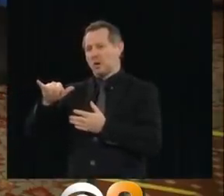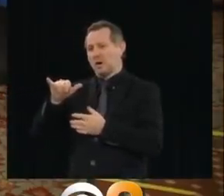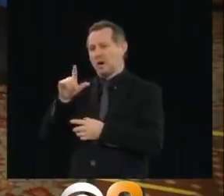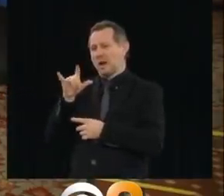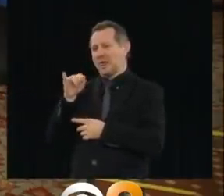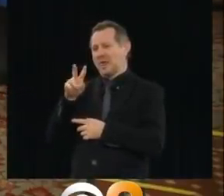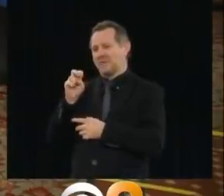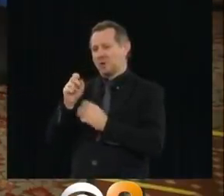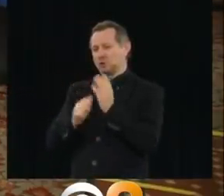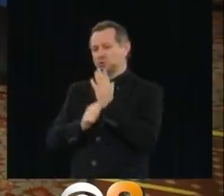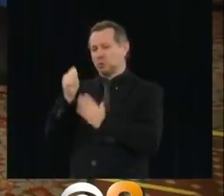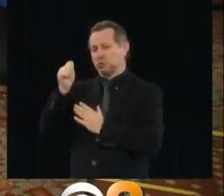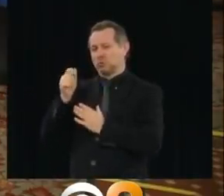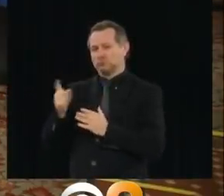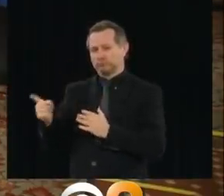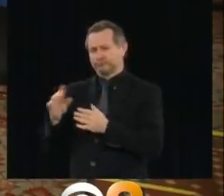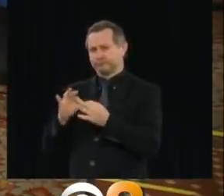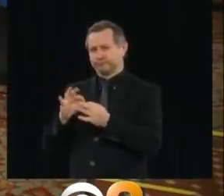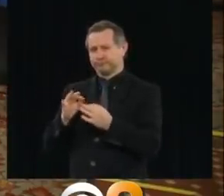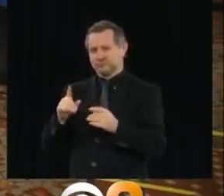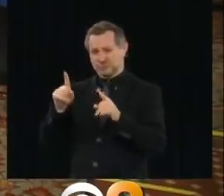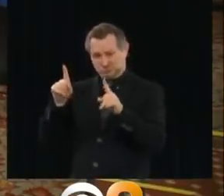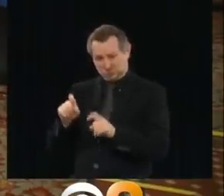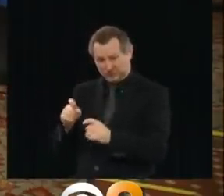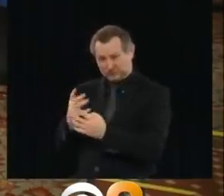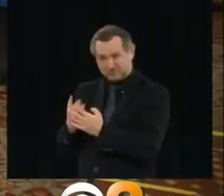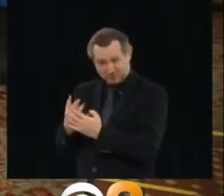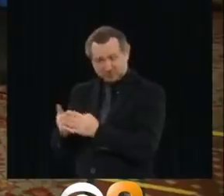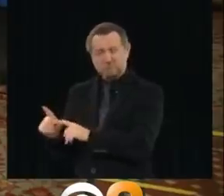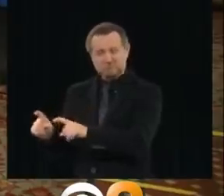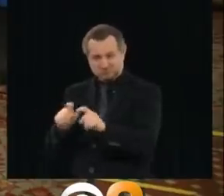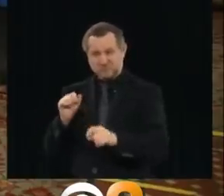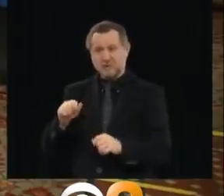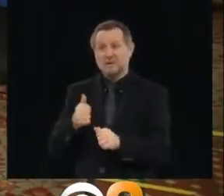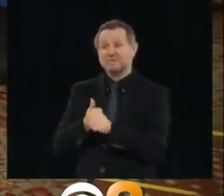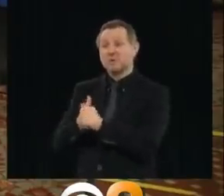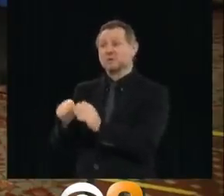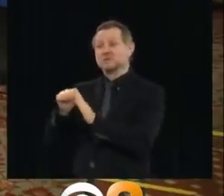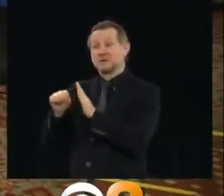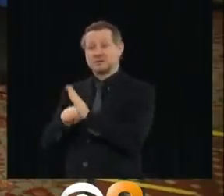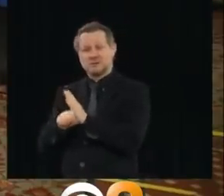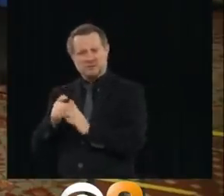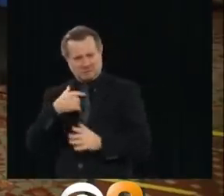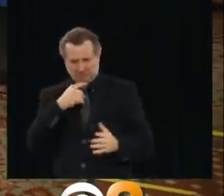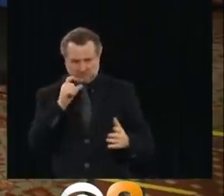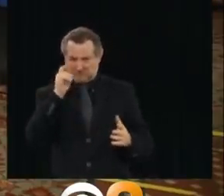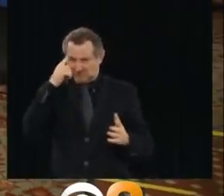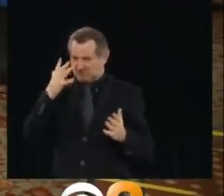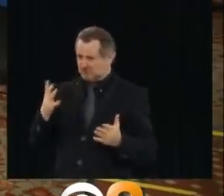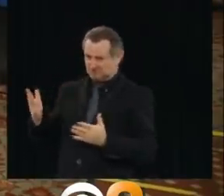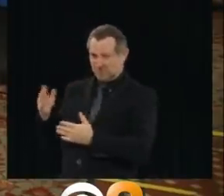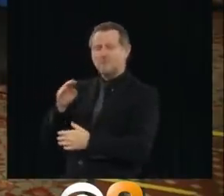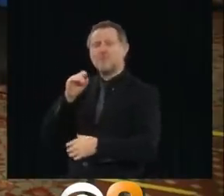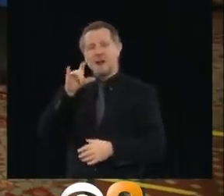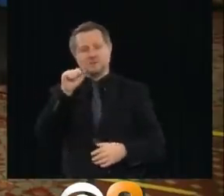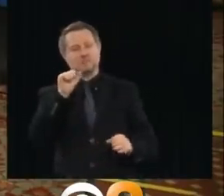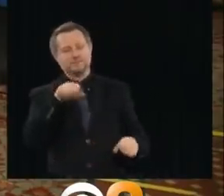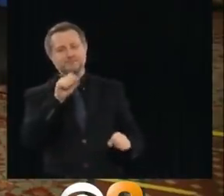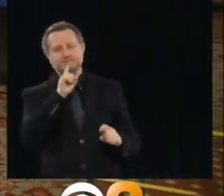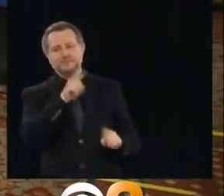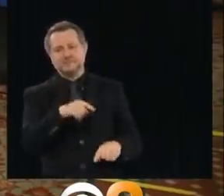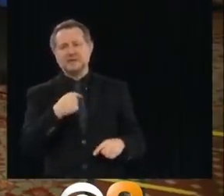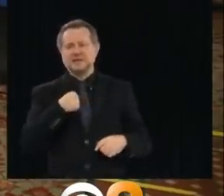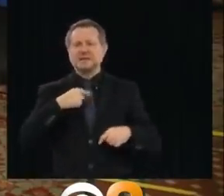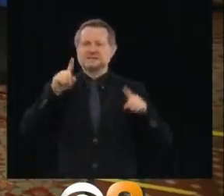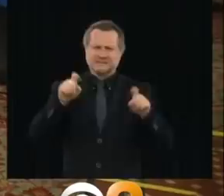prisons? That's according to state data. I don't know. Do you know? And the general We test prisoners the same criteria that we test